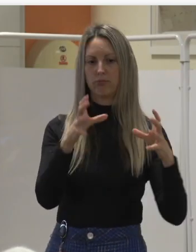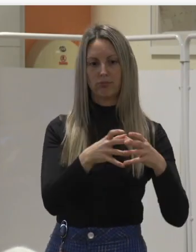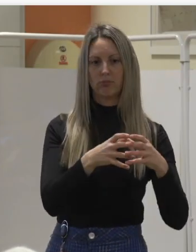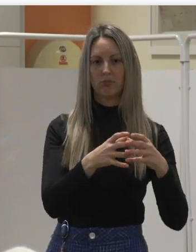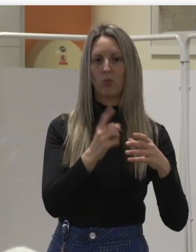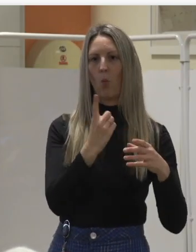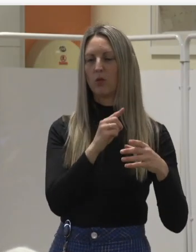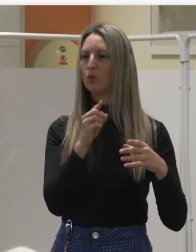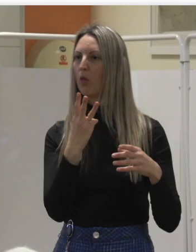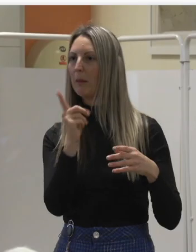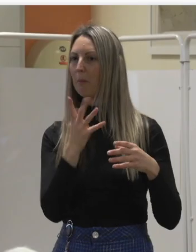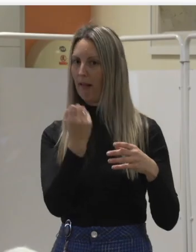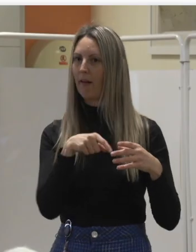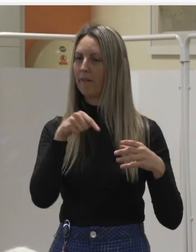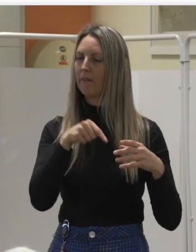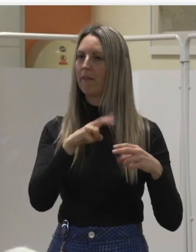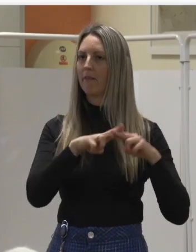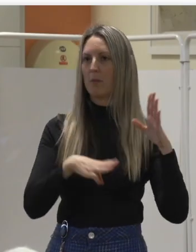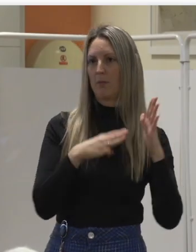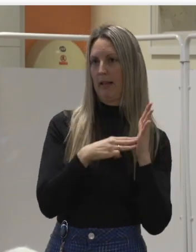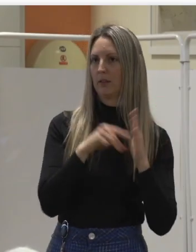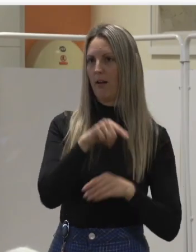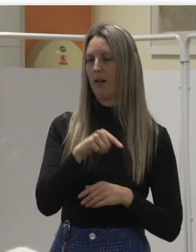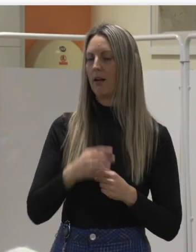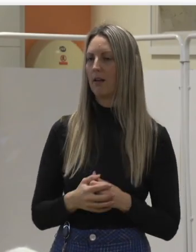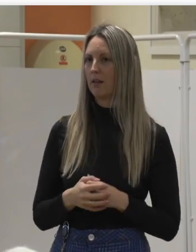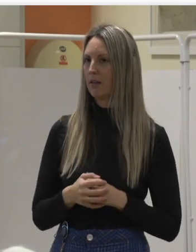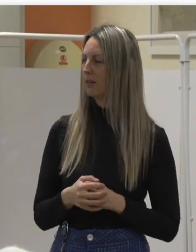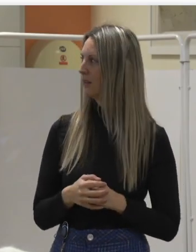if you are going and attending a party or something.